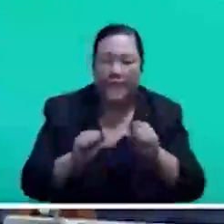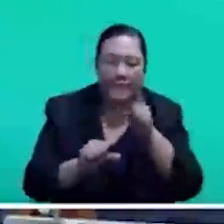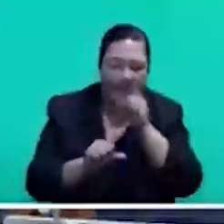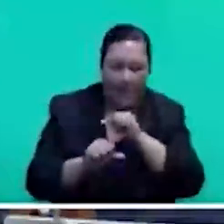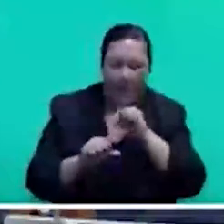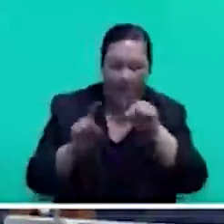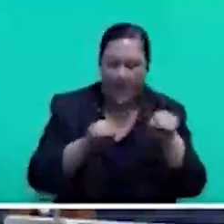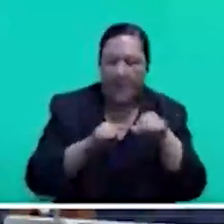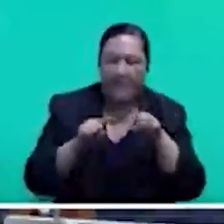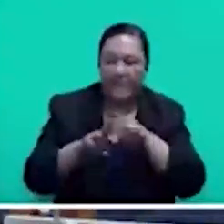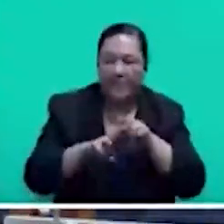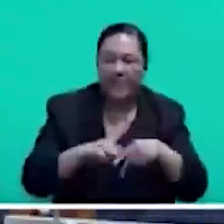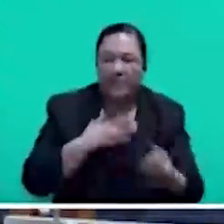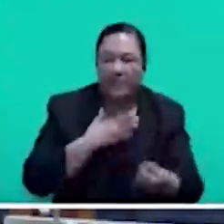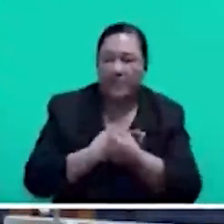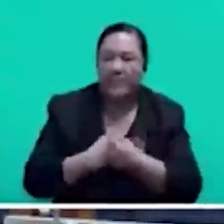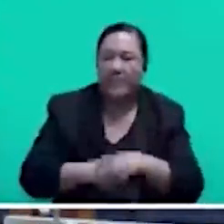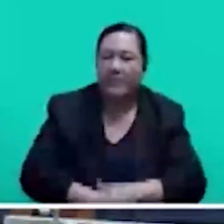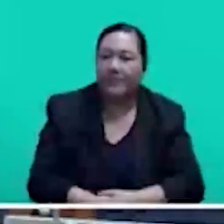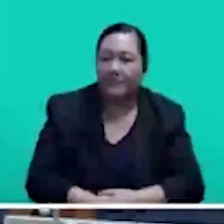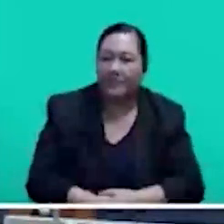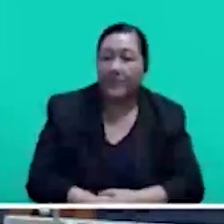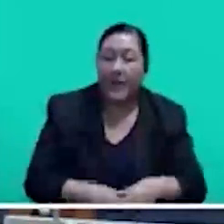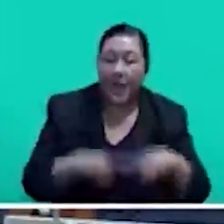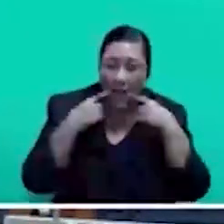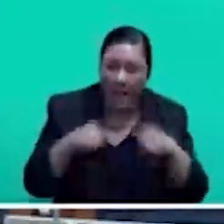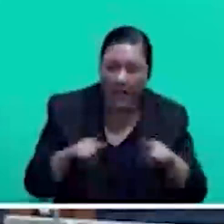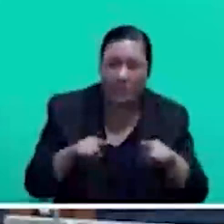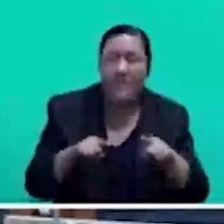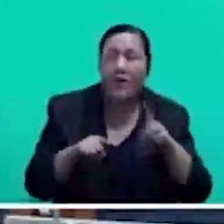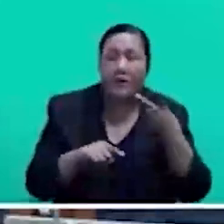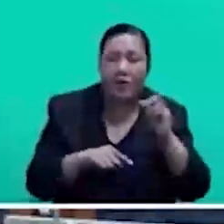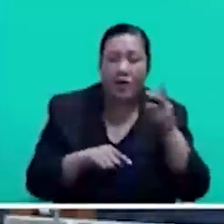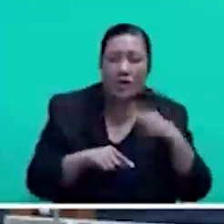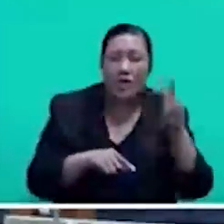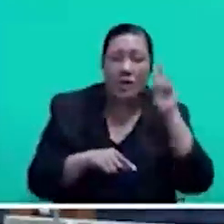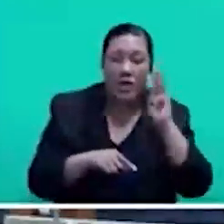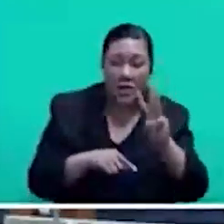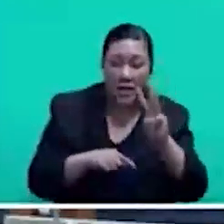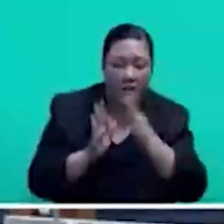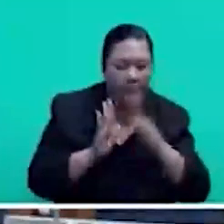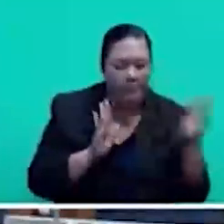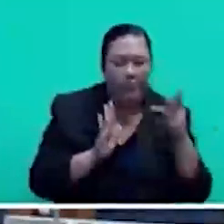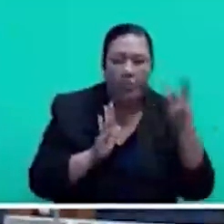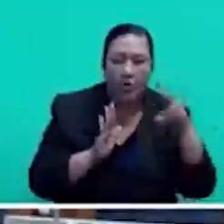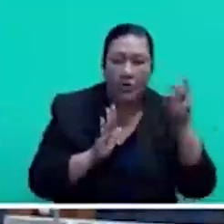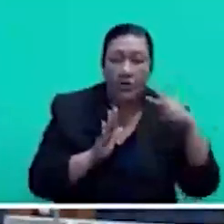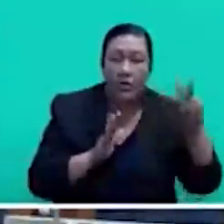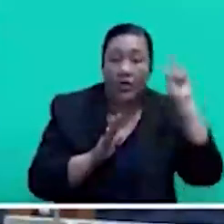It is unfortunate, though, Honourable Speaker, that since the announcement of the outcome of the 2022 general elections, some